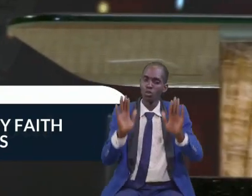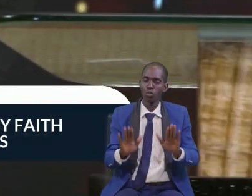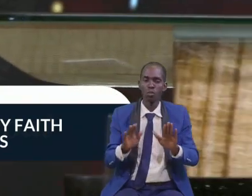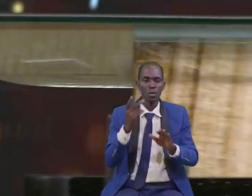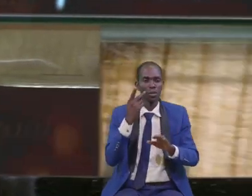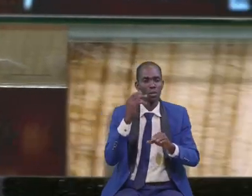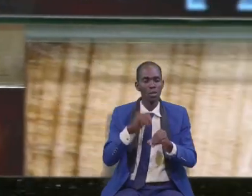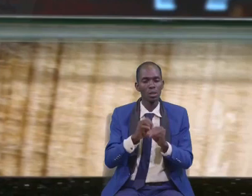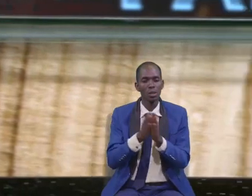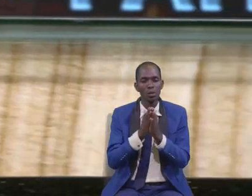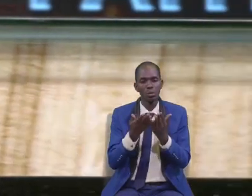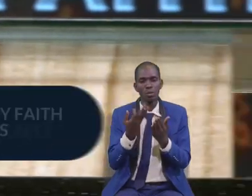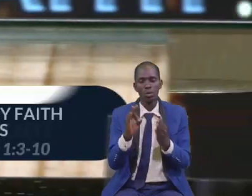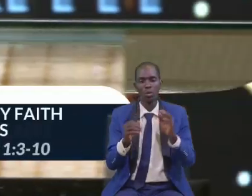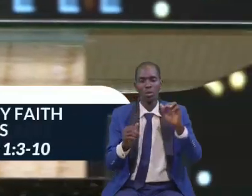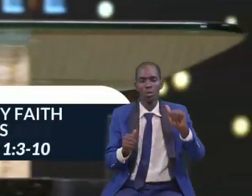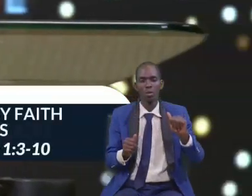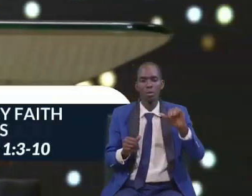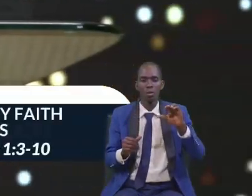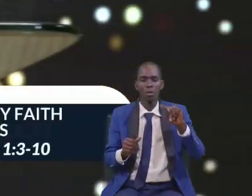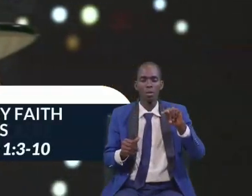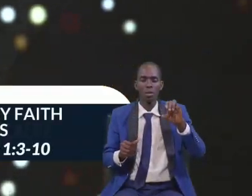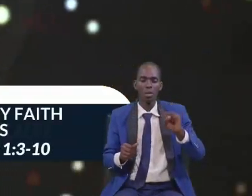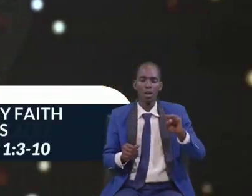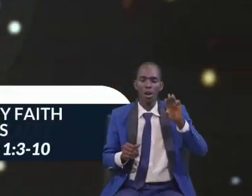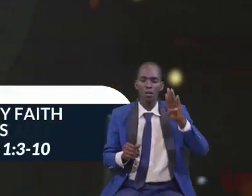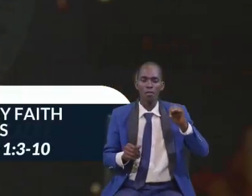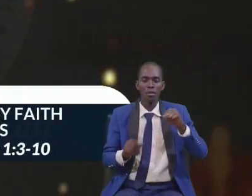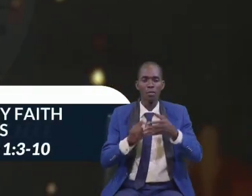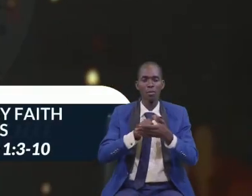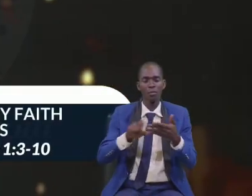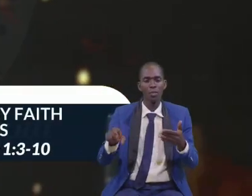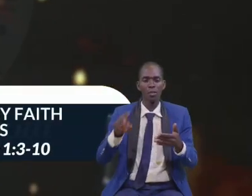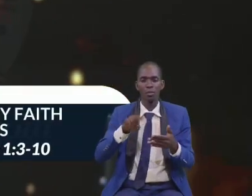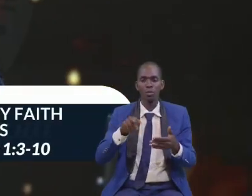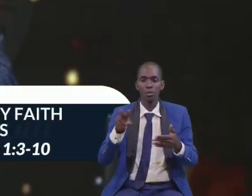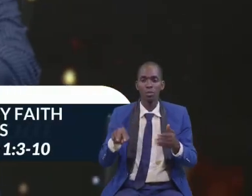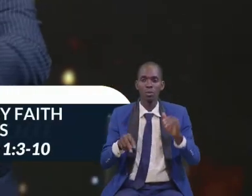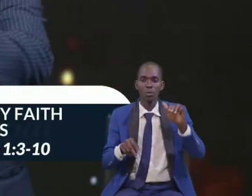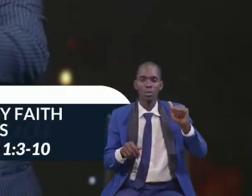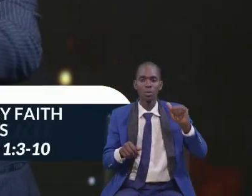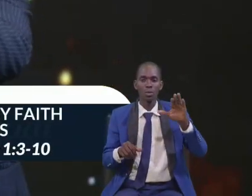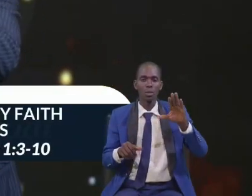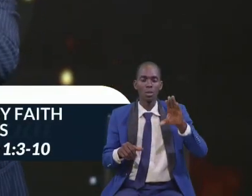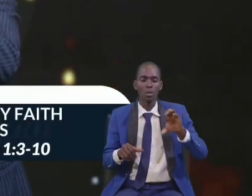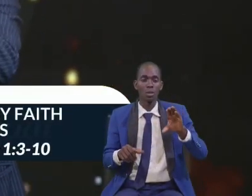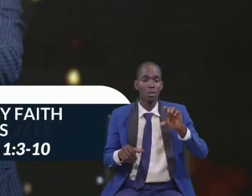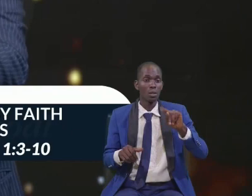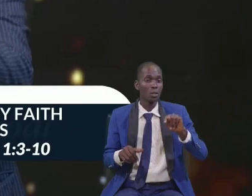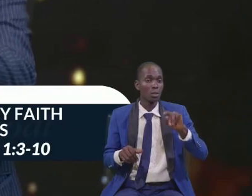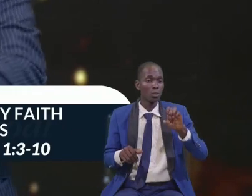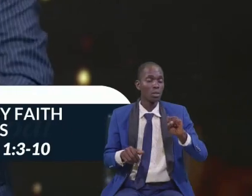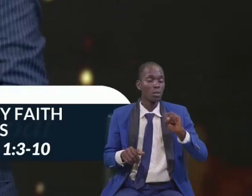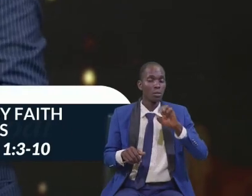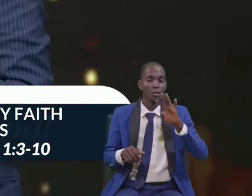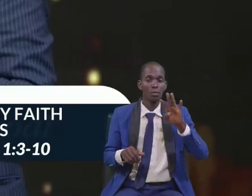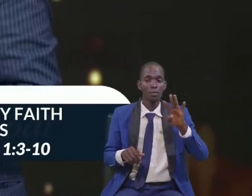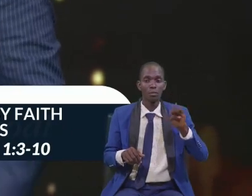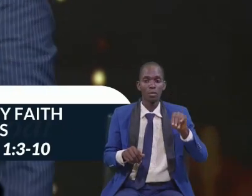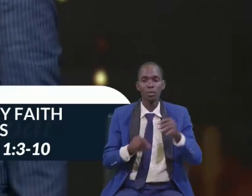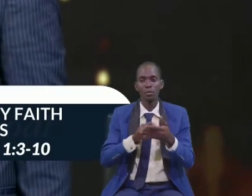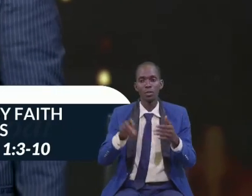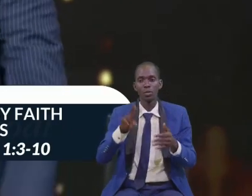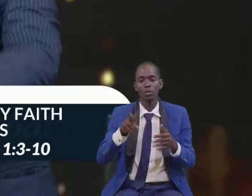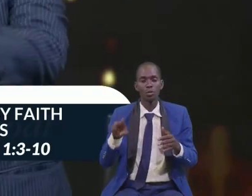chapter 14, reading from verse 22. Acts chapter 14, verse 22, confirming the souls of